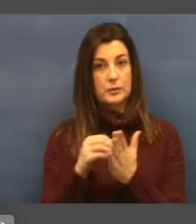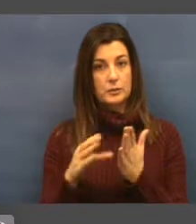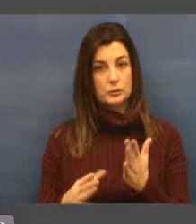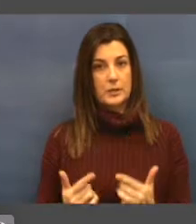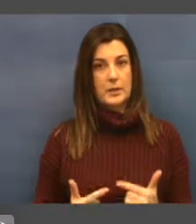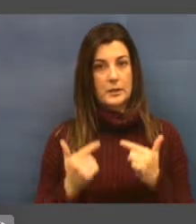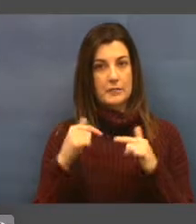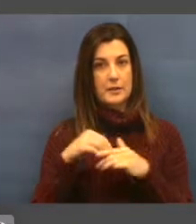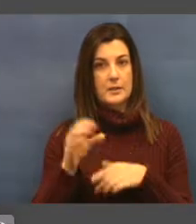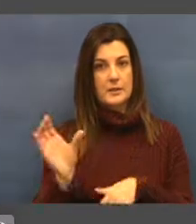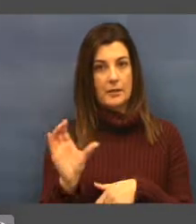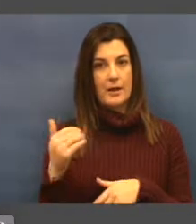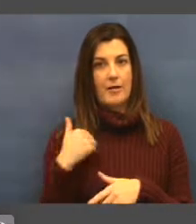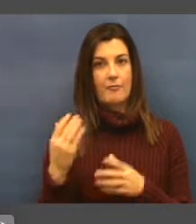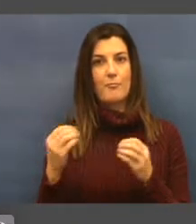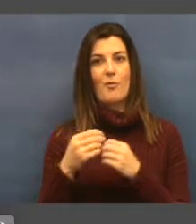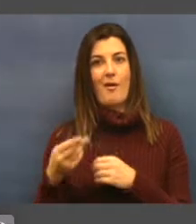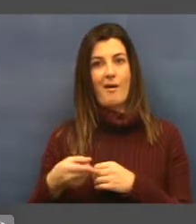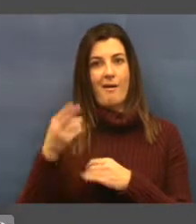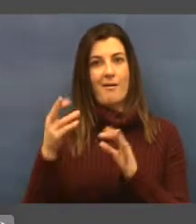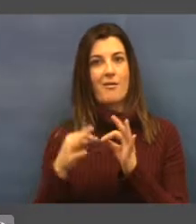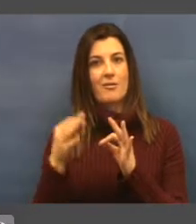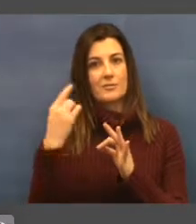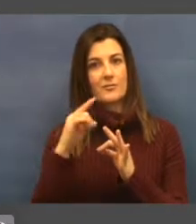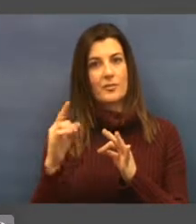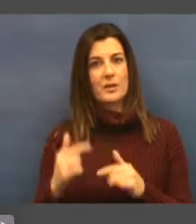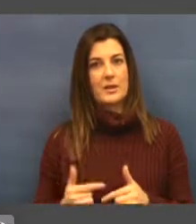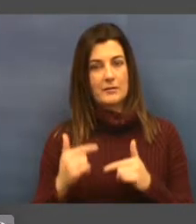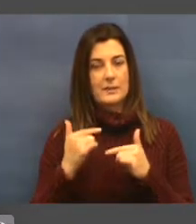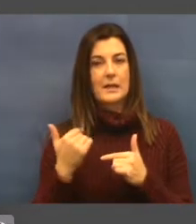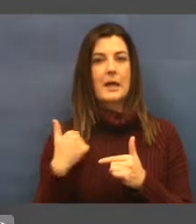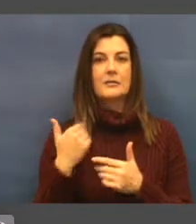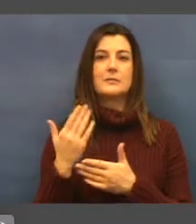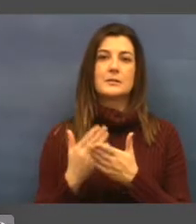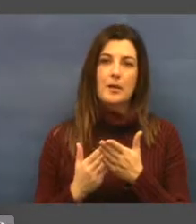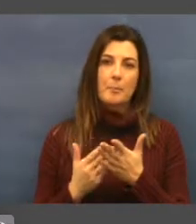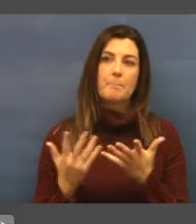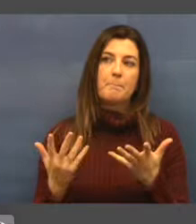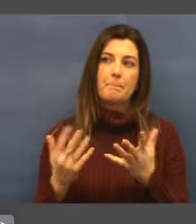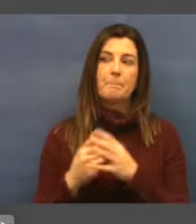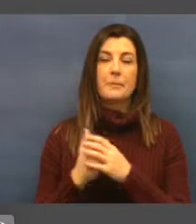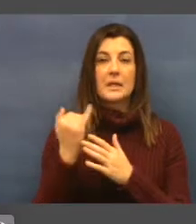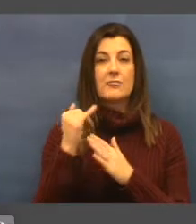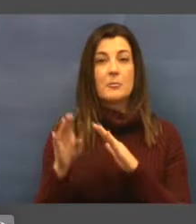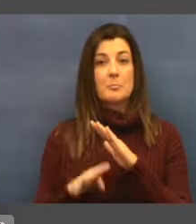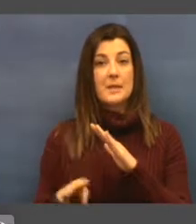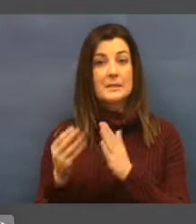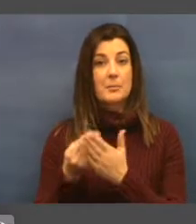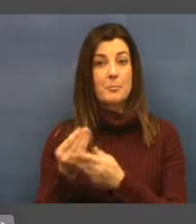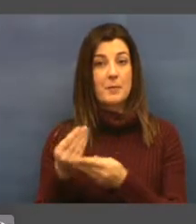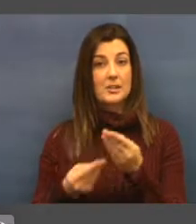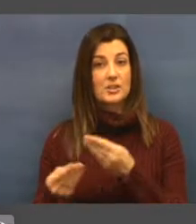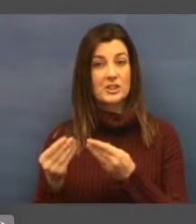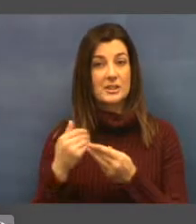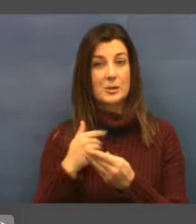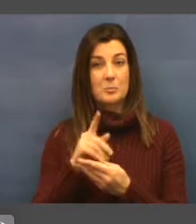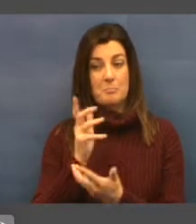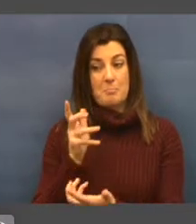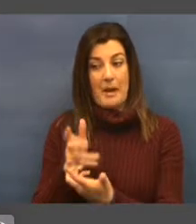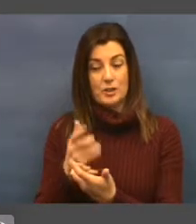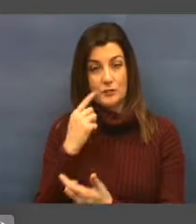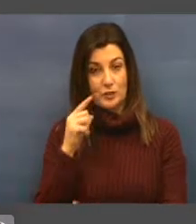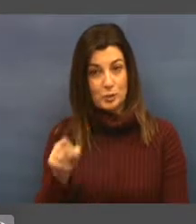live in Calgary, there are higher costs of living, so there is some recourse if the basic budget does not meet your cost of